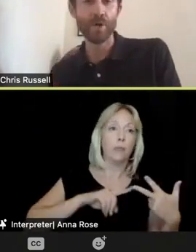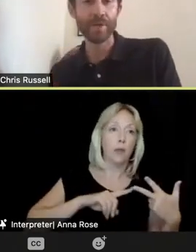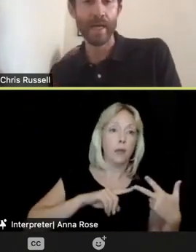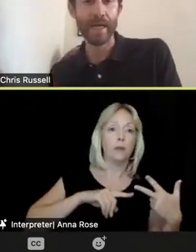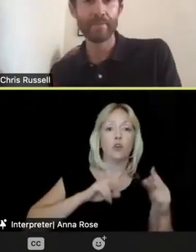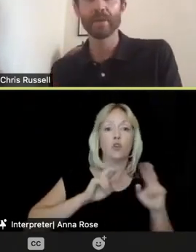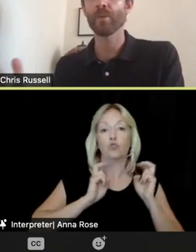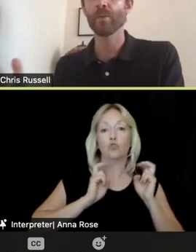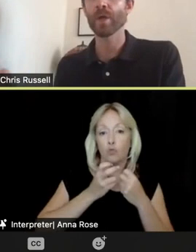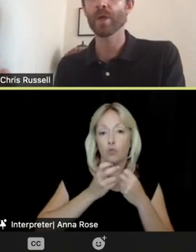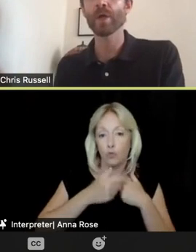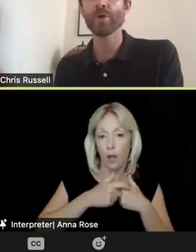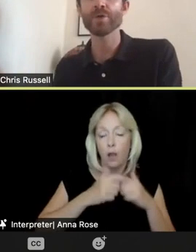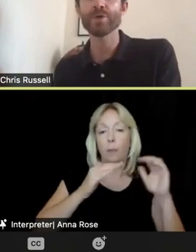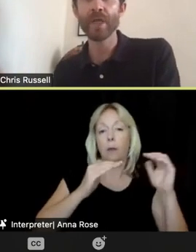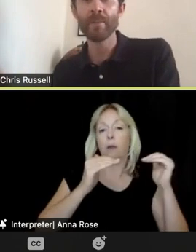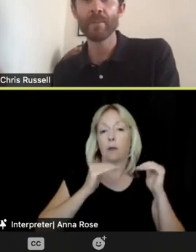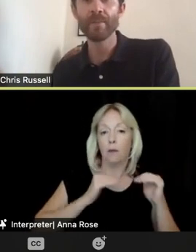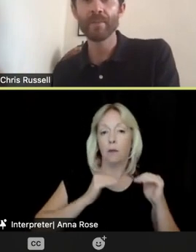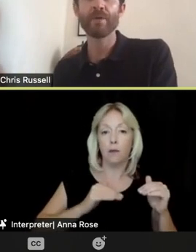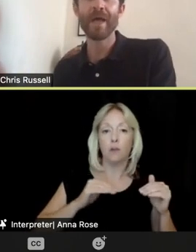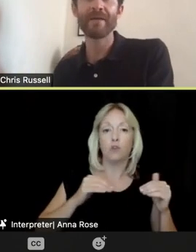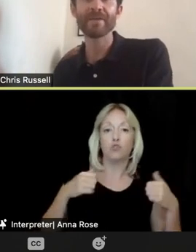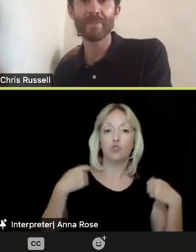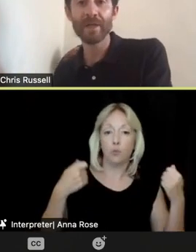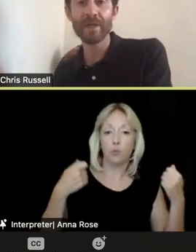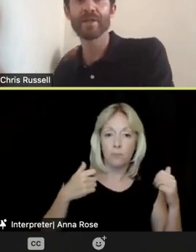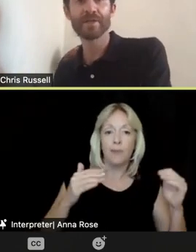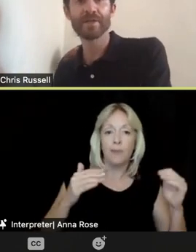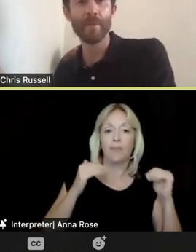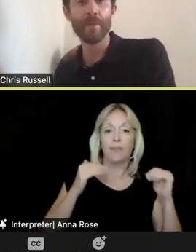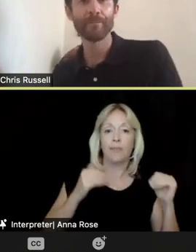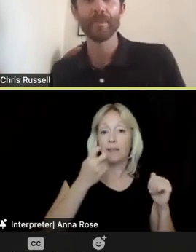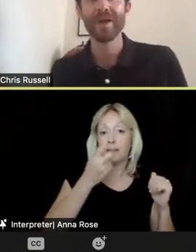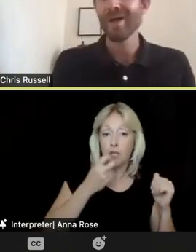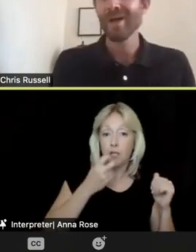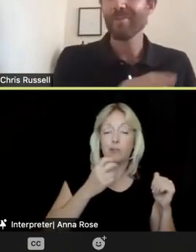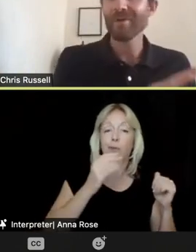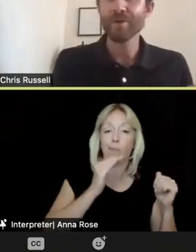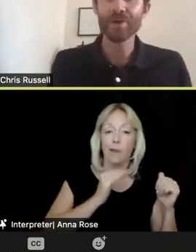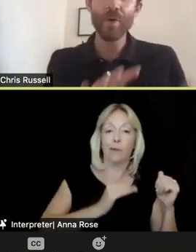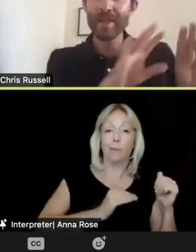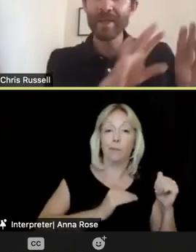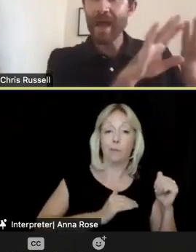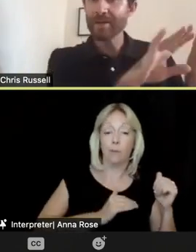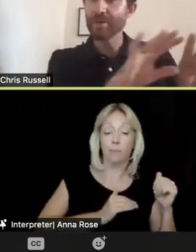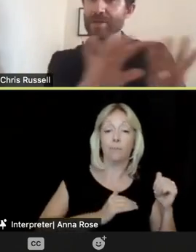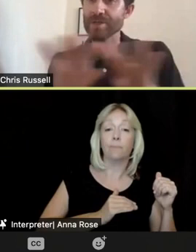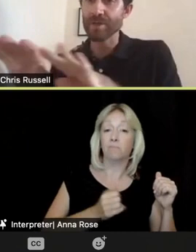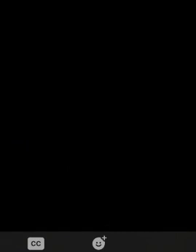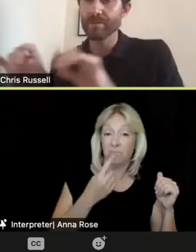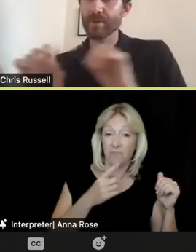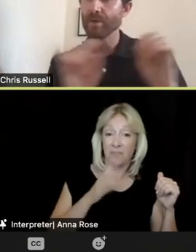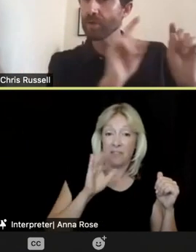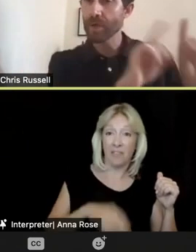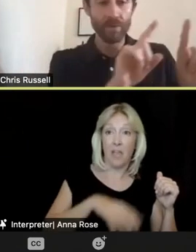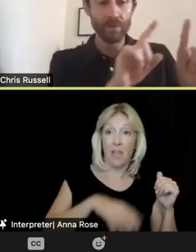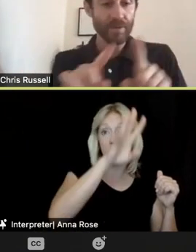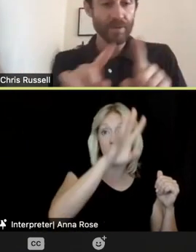to circle time. Then we're going to go to gym. Then you have speech and so on. But if you're showing that to a